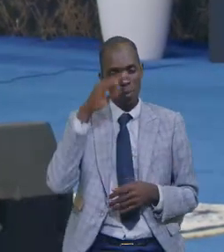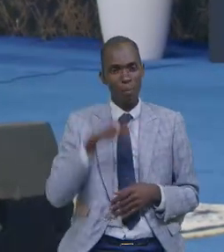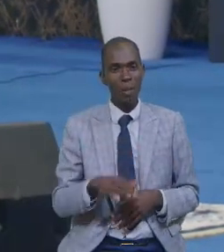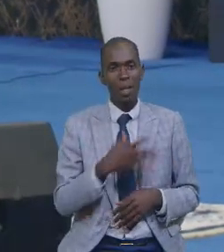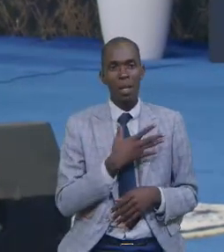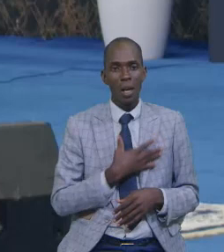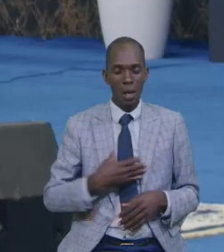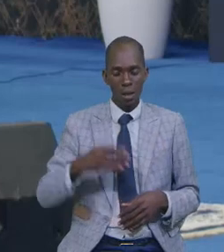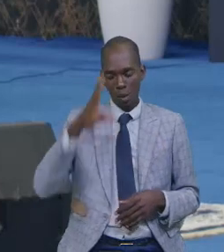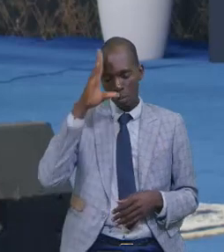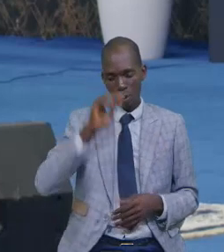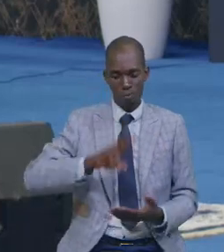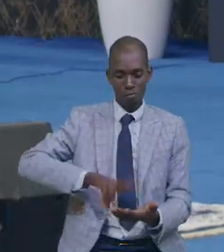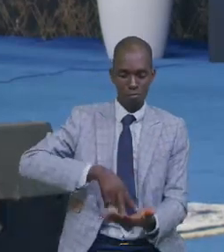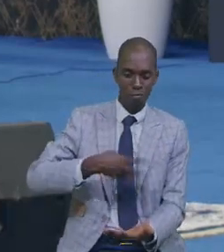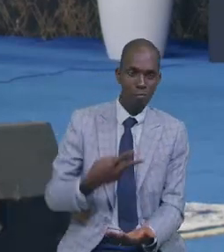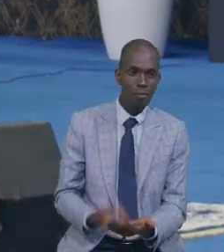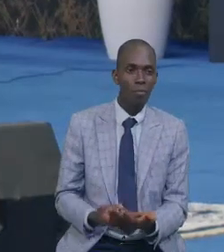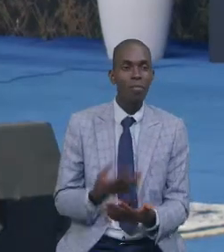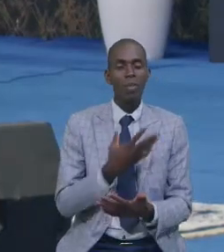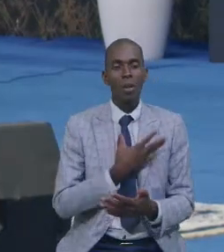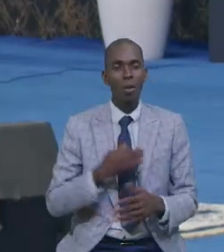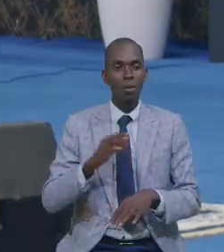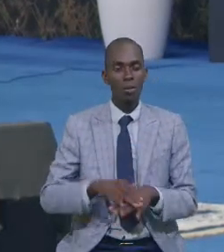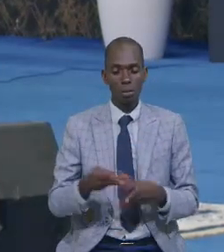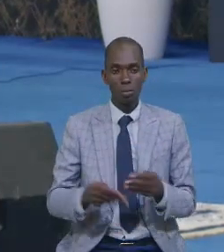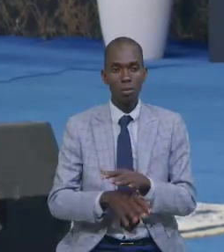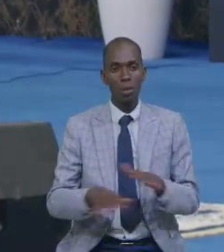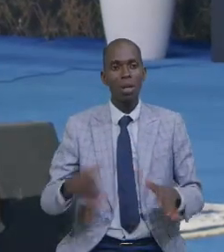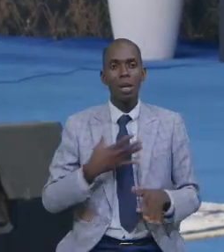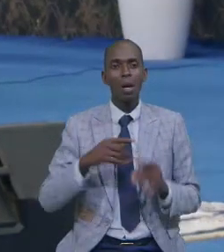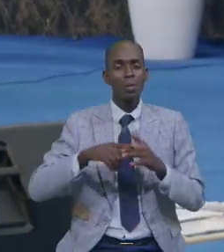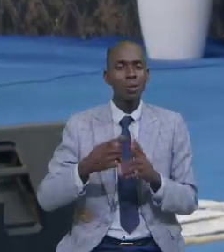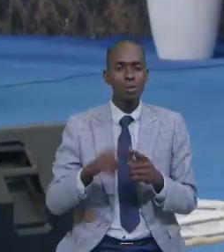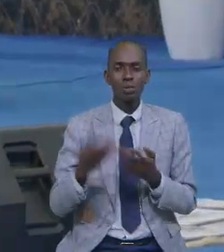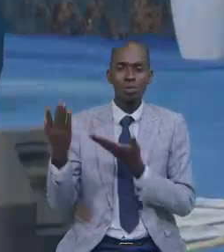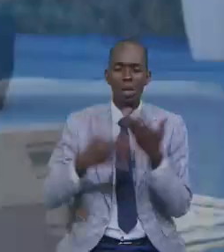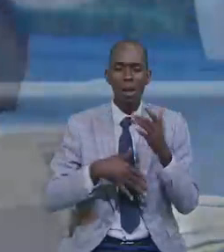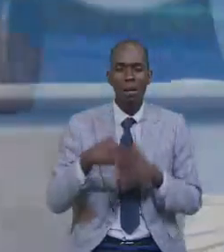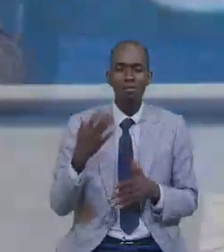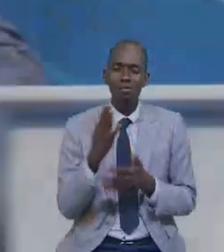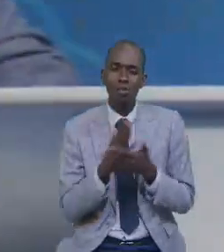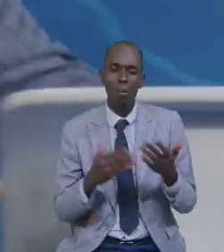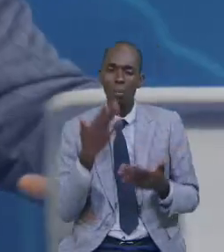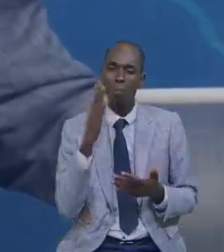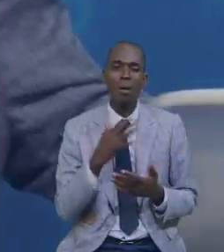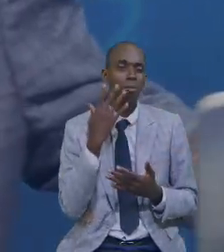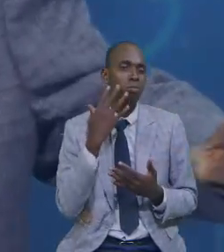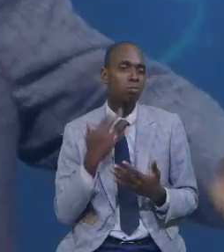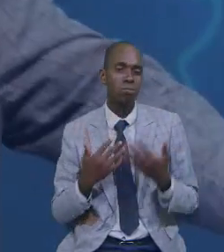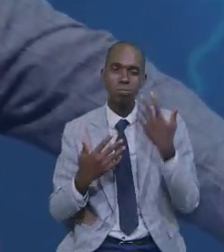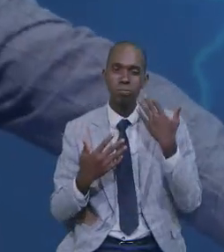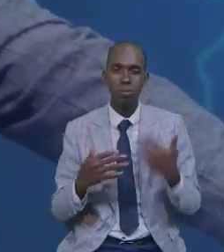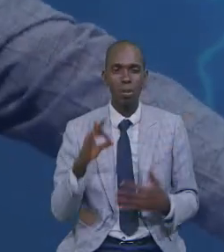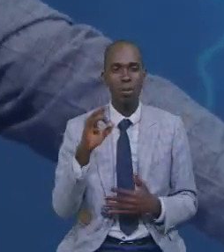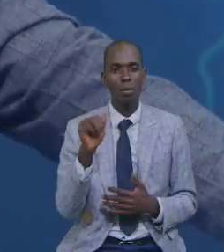the ground and wallowed for me. The boy didn't want that, because that brings shame